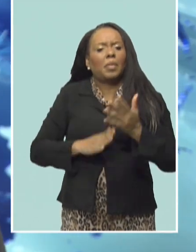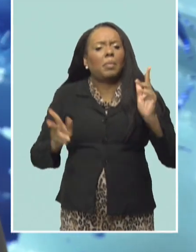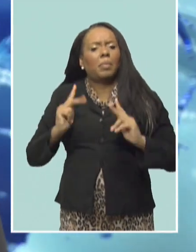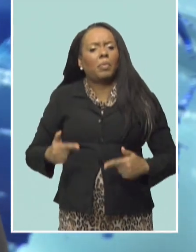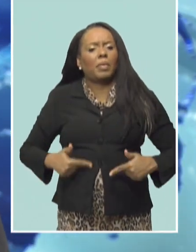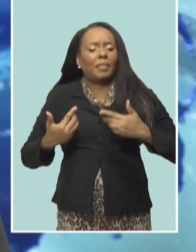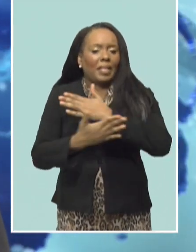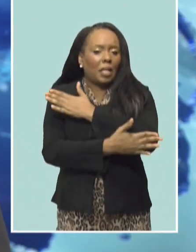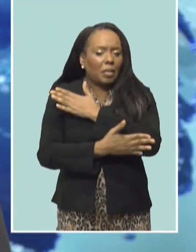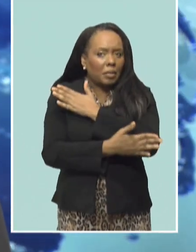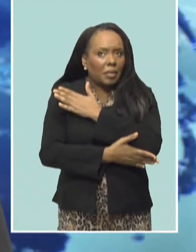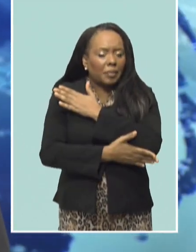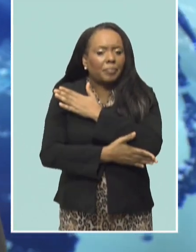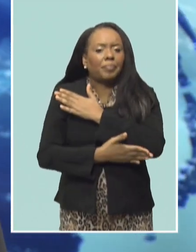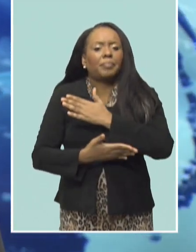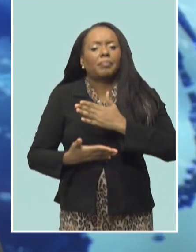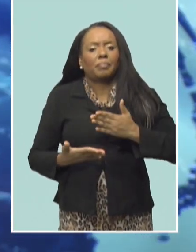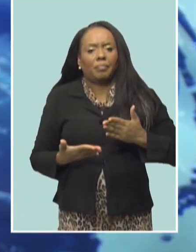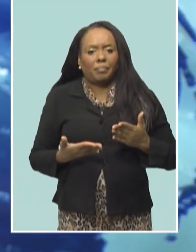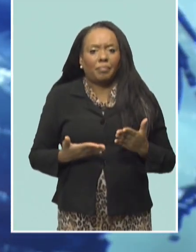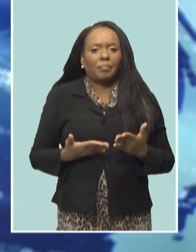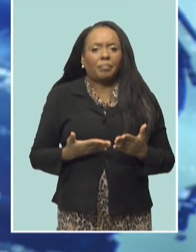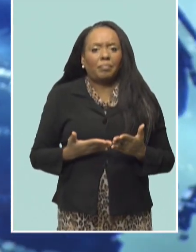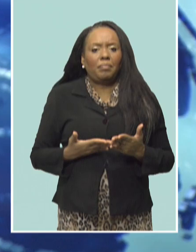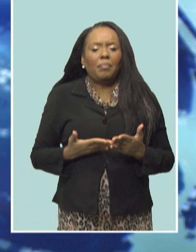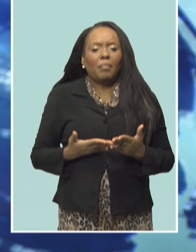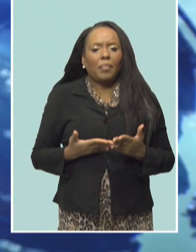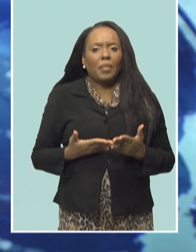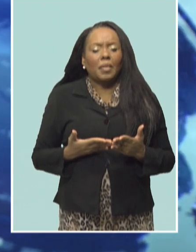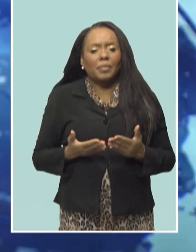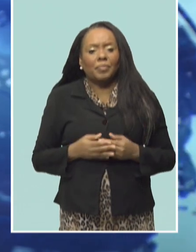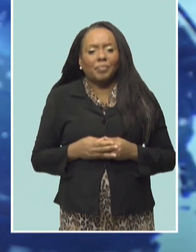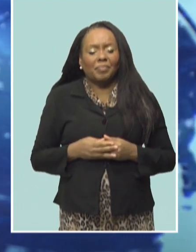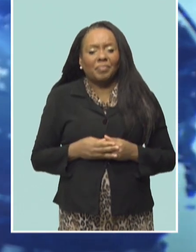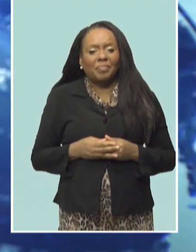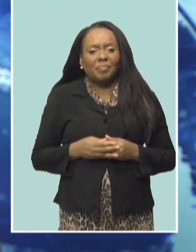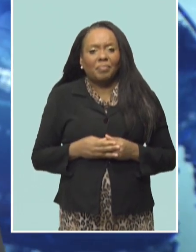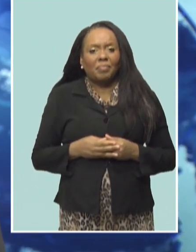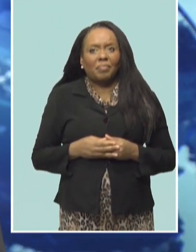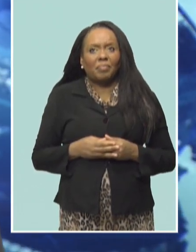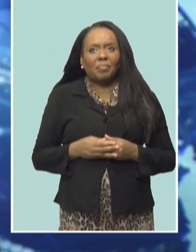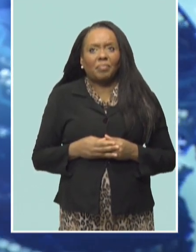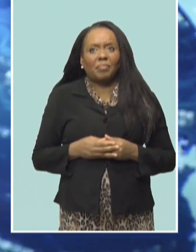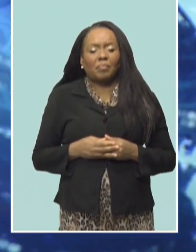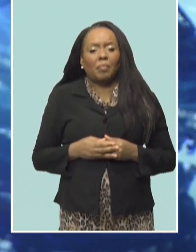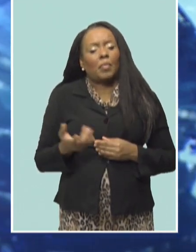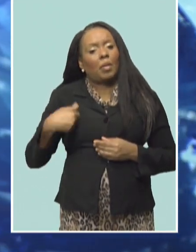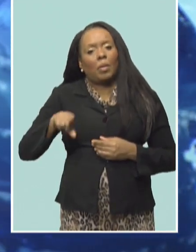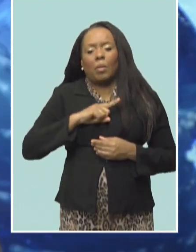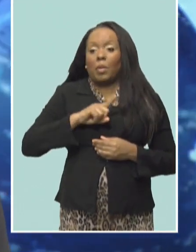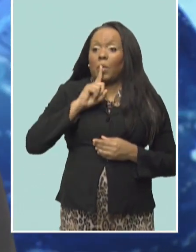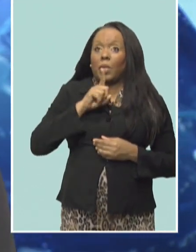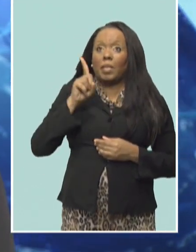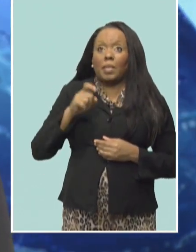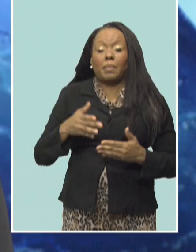areas. Where we are today, we're responsible, or I should say, we owe a debt of gratitude